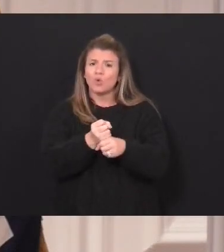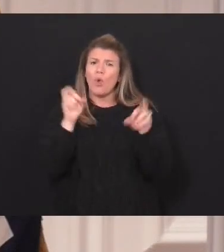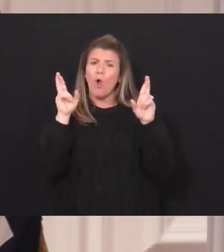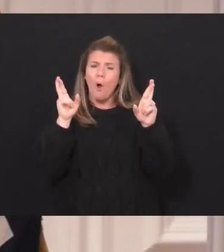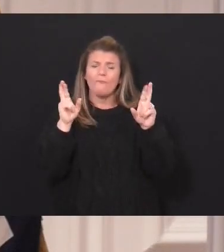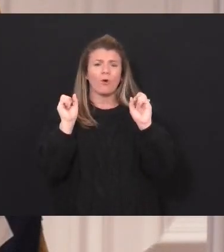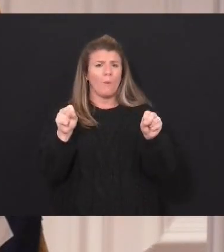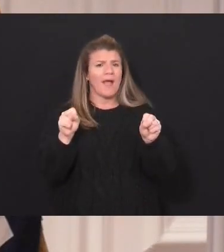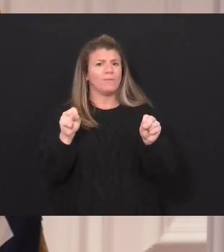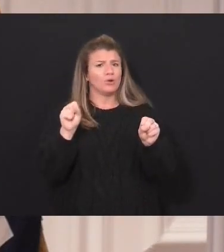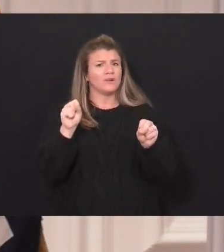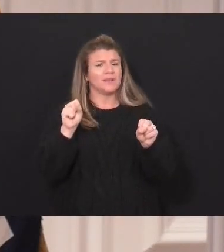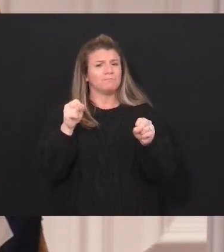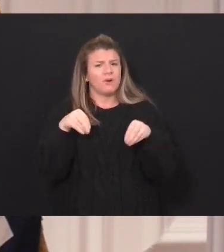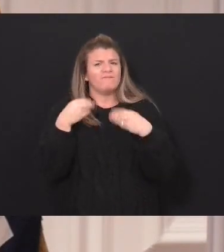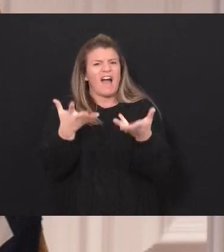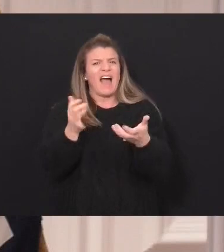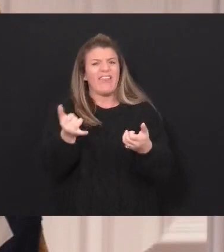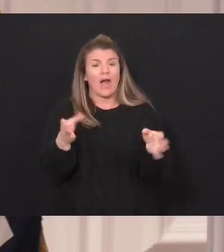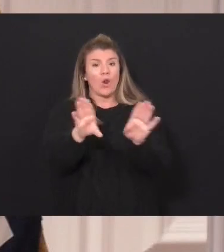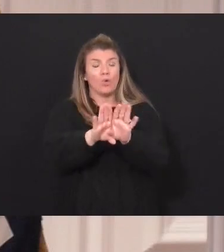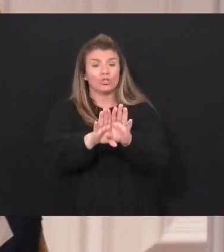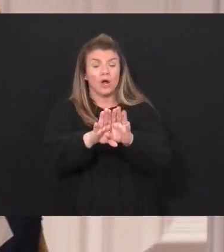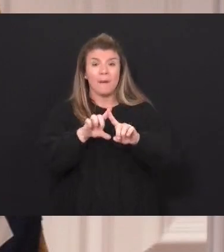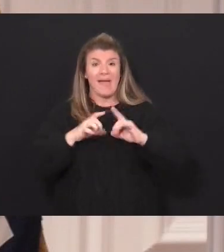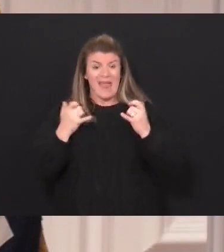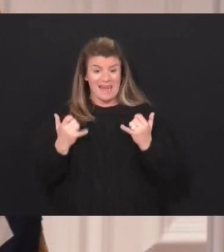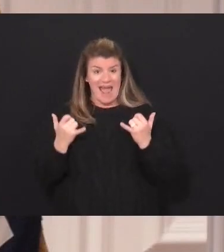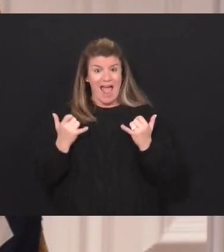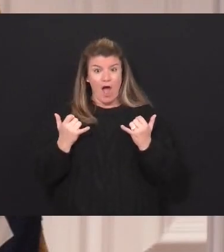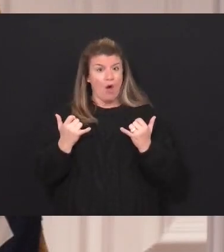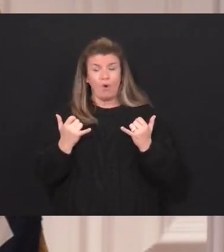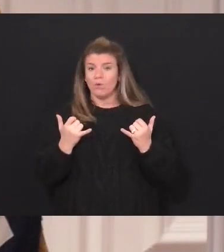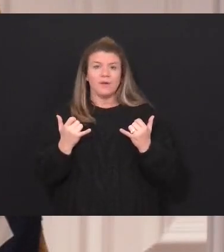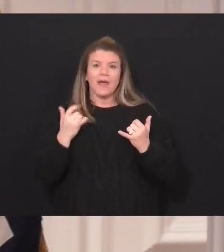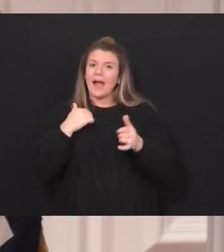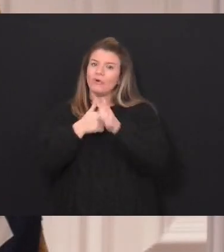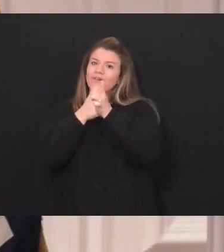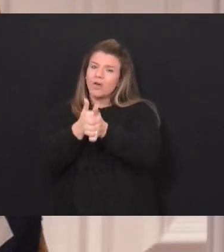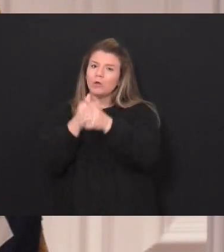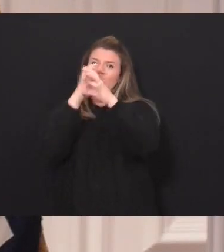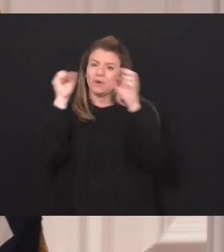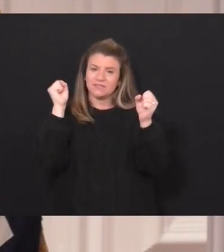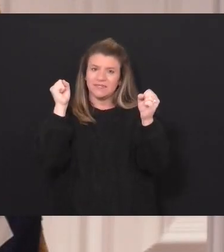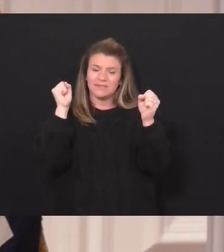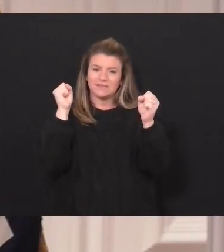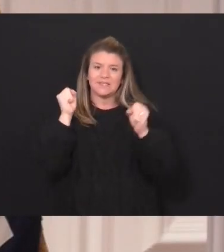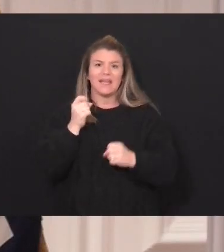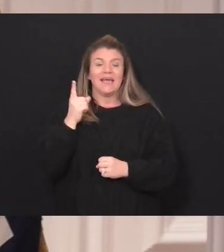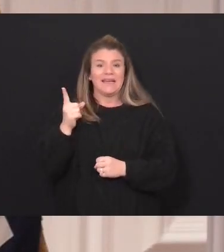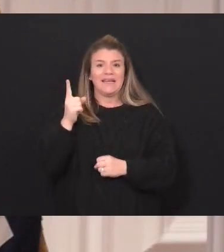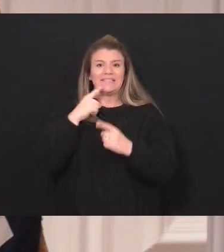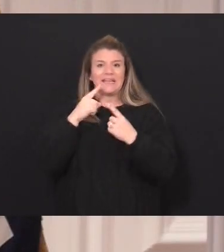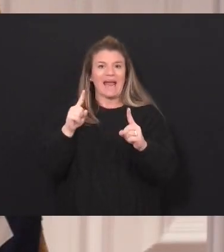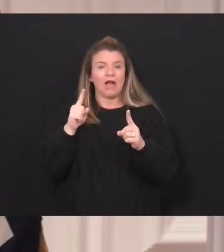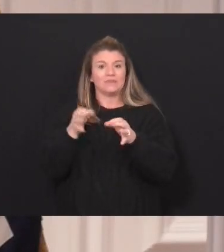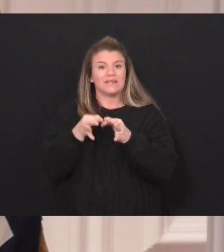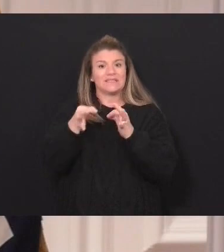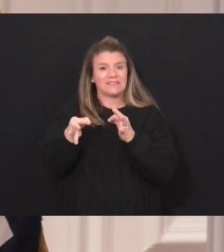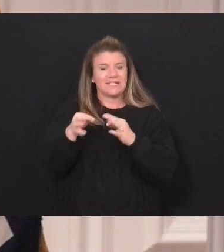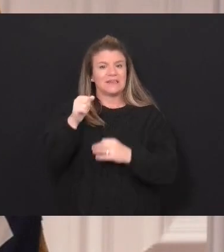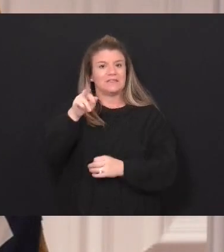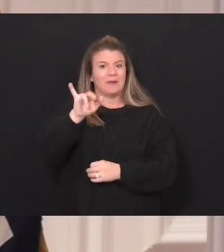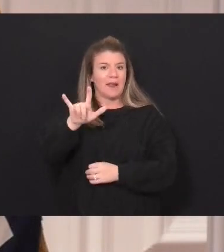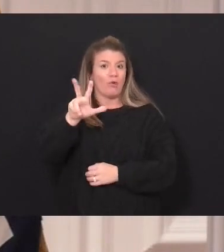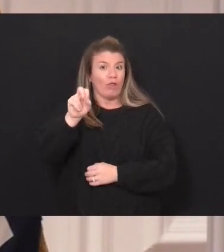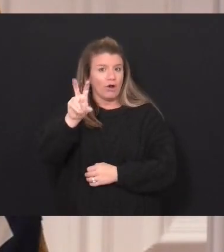be able to do that. But right now, all I want to do is coincide with what our president has done in extending out till April